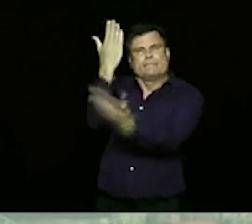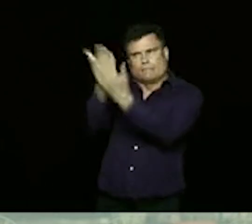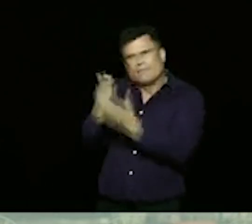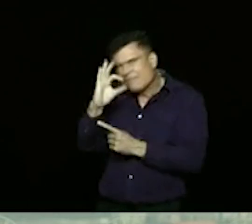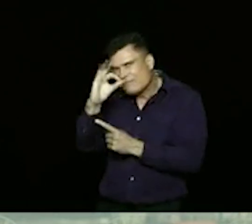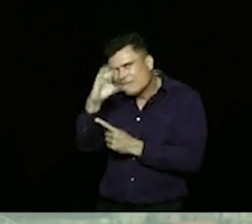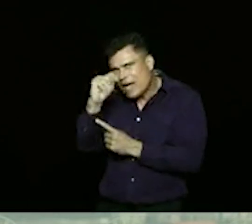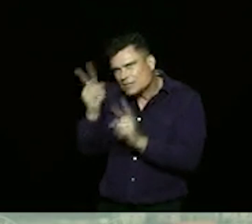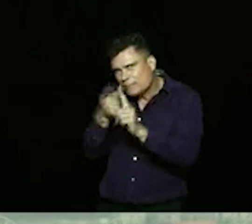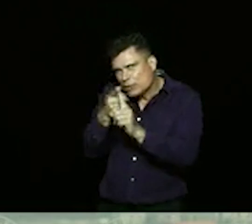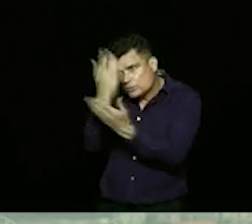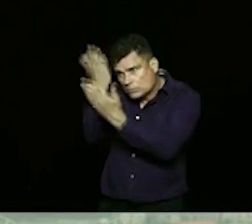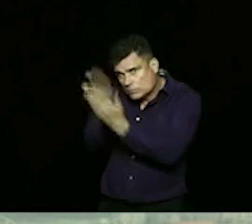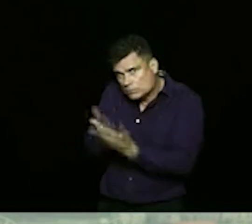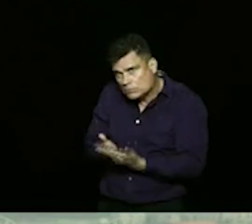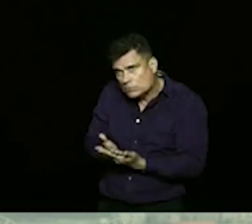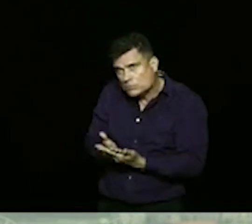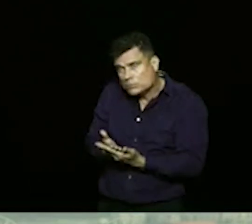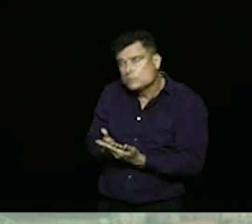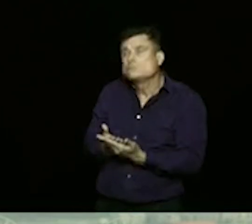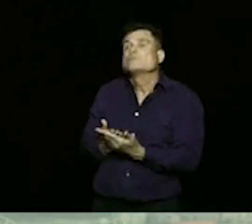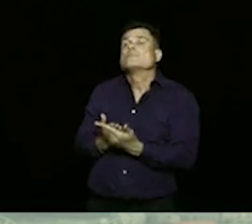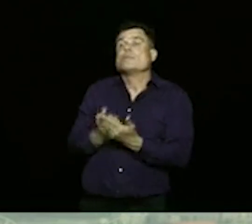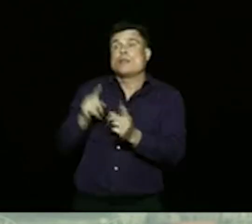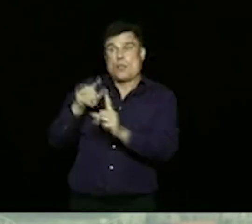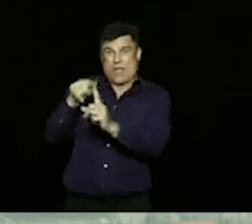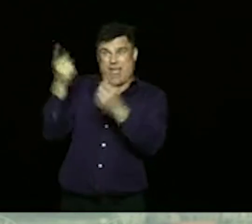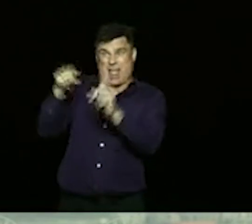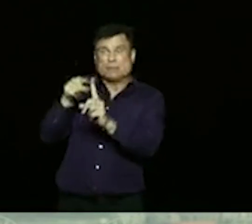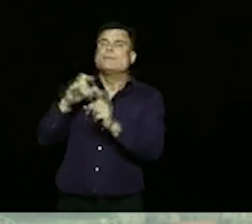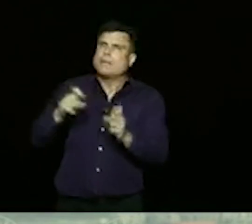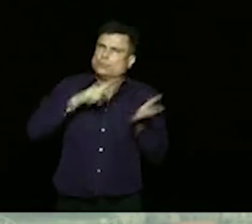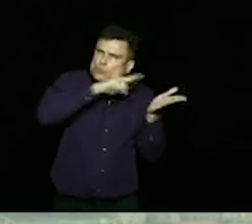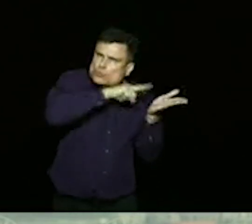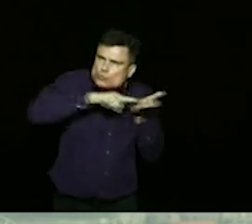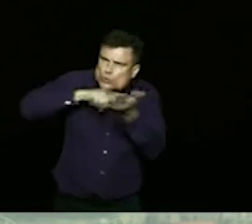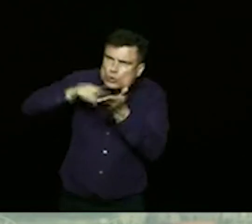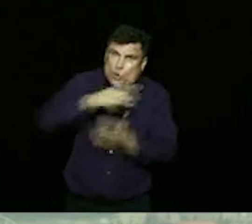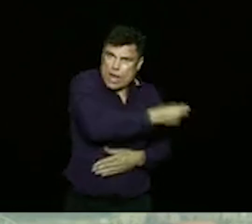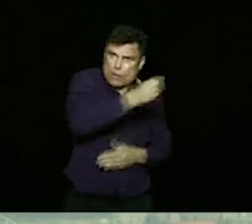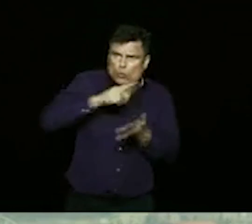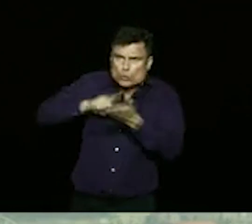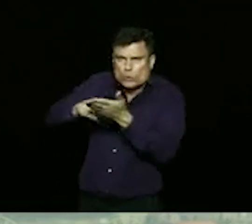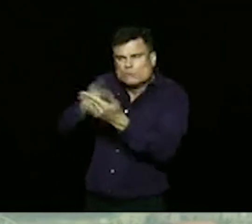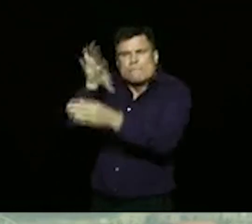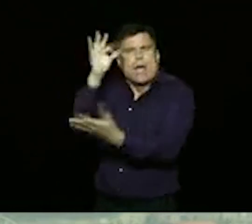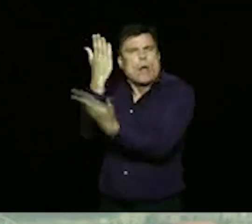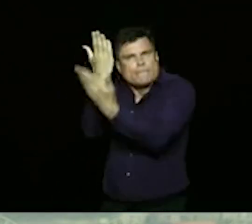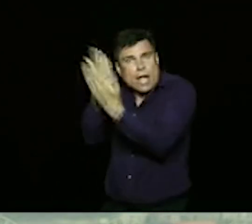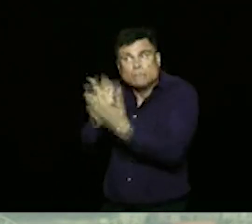But that investigation will determine all the facts, and I think it's important to allow that to happen. But I want to say